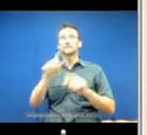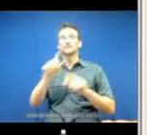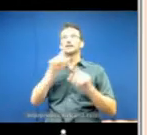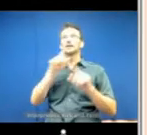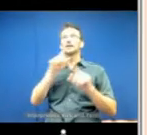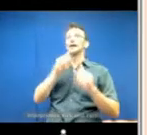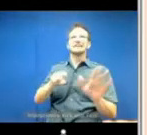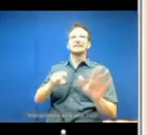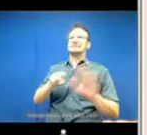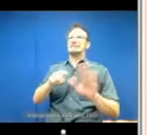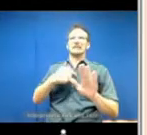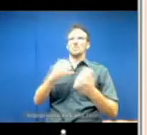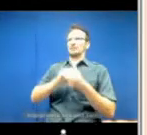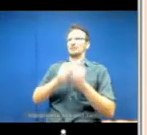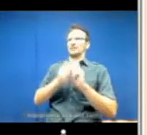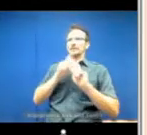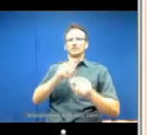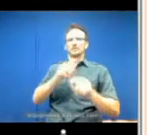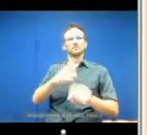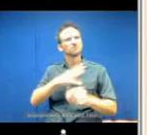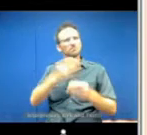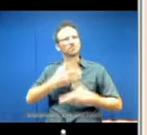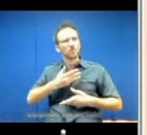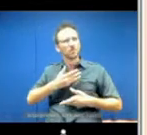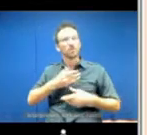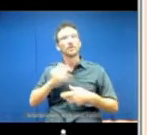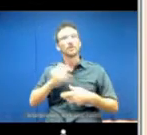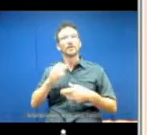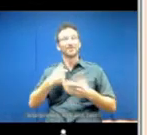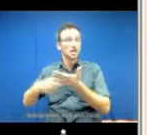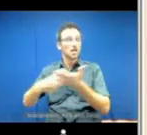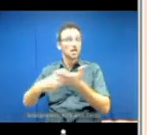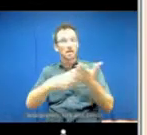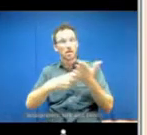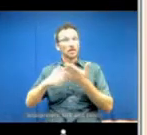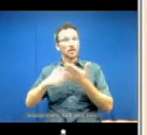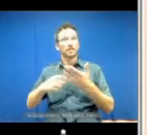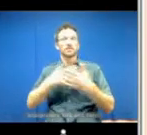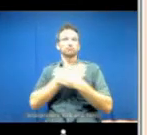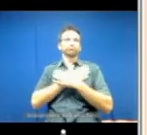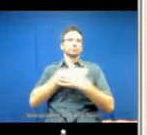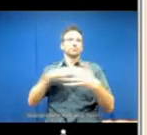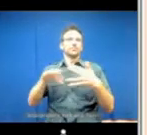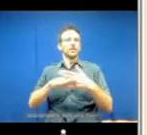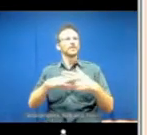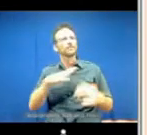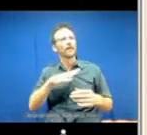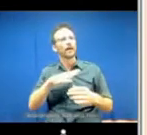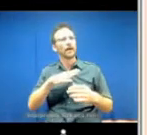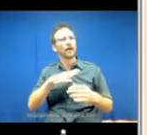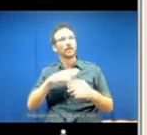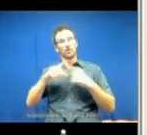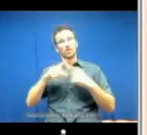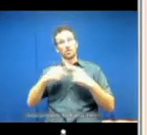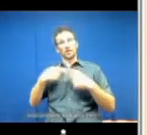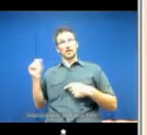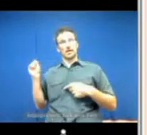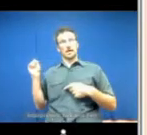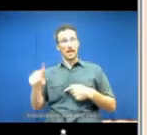break, it's fine to take a break. I ask you not to ask for a break while there's a question pending.